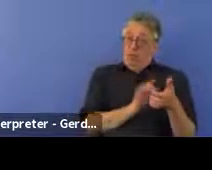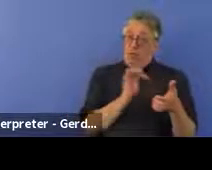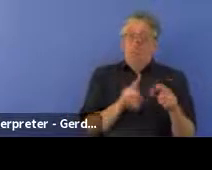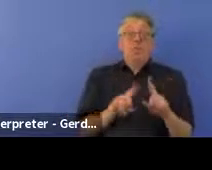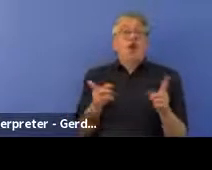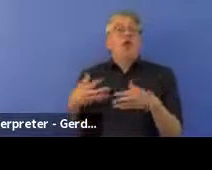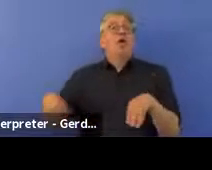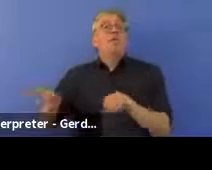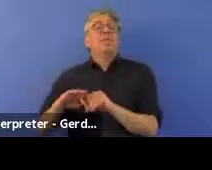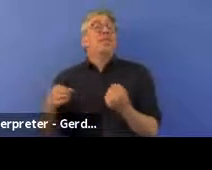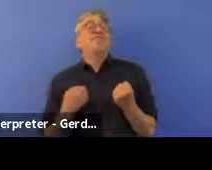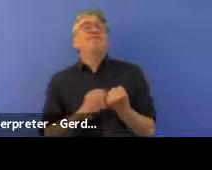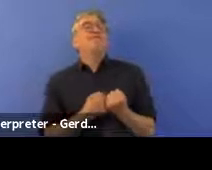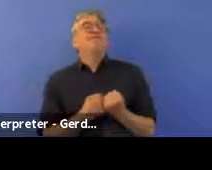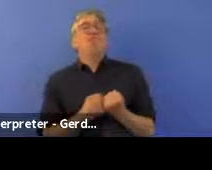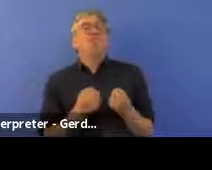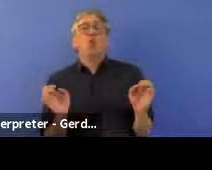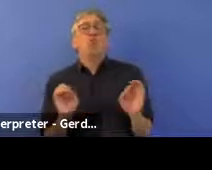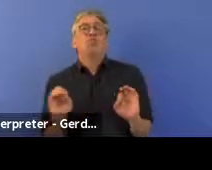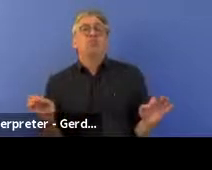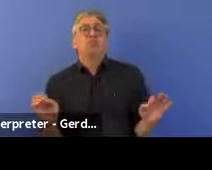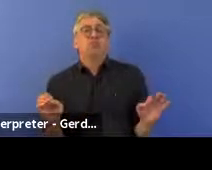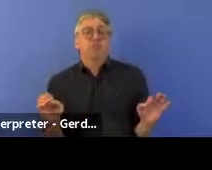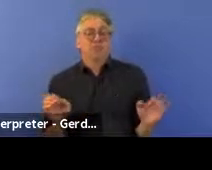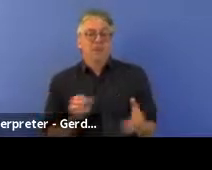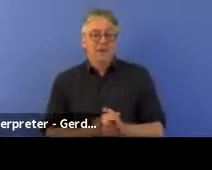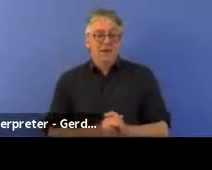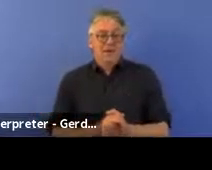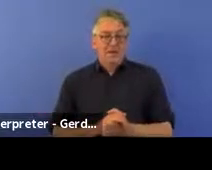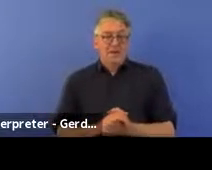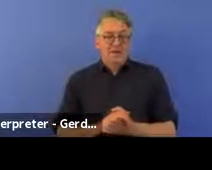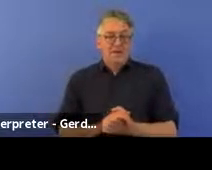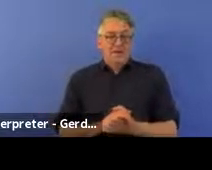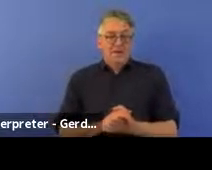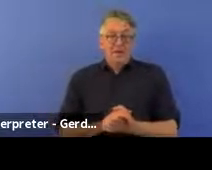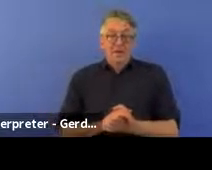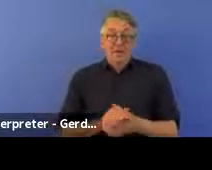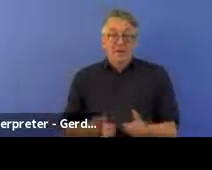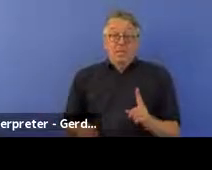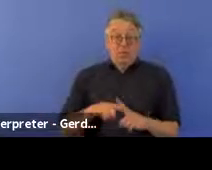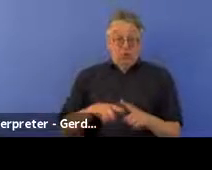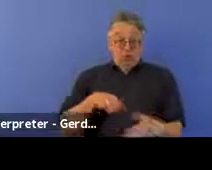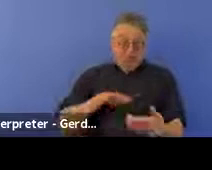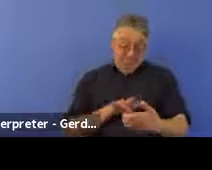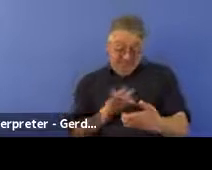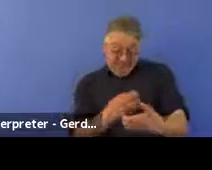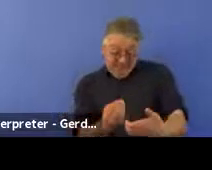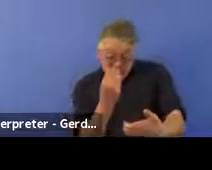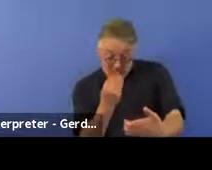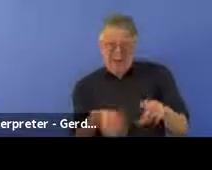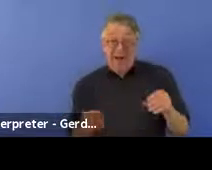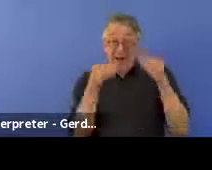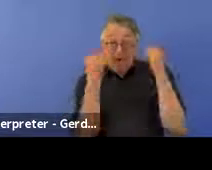about accessibility and technical information. Apart from all this, there are people who depend